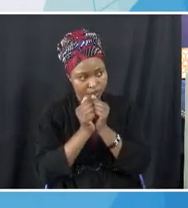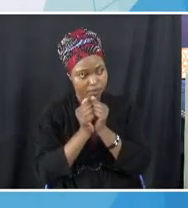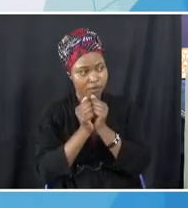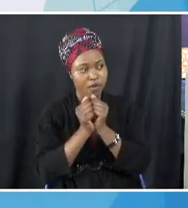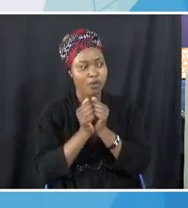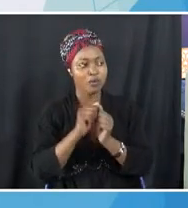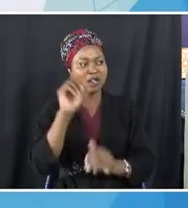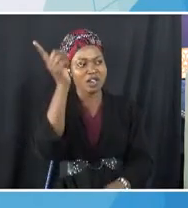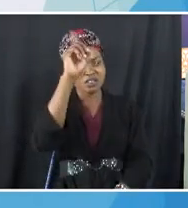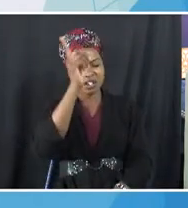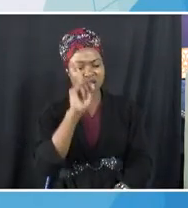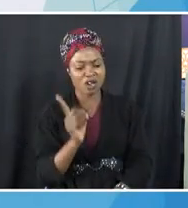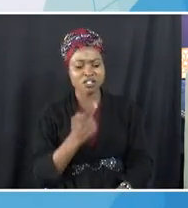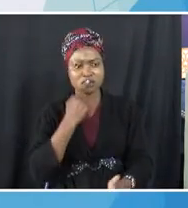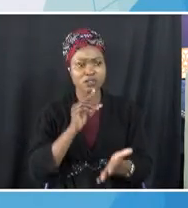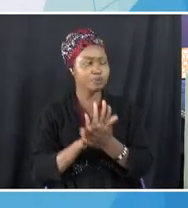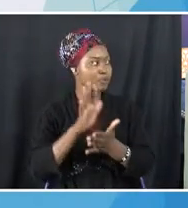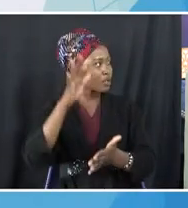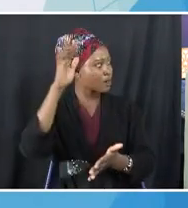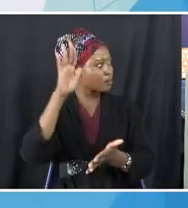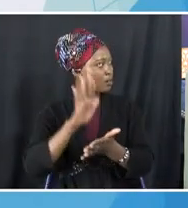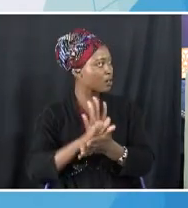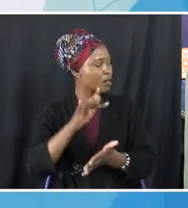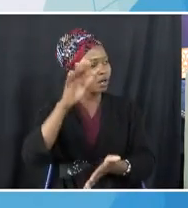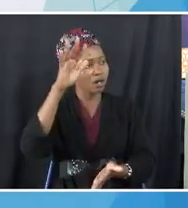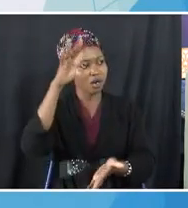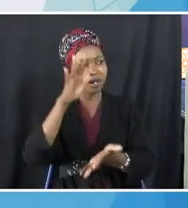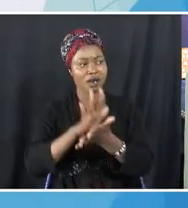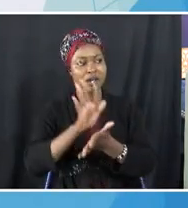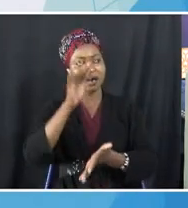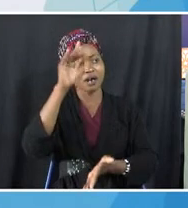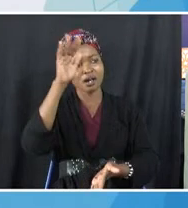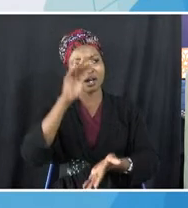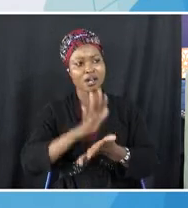him with thunders of